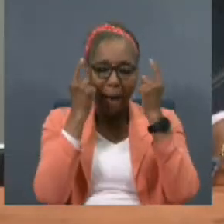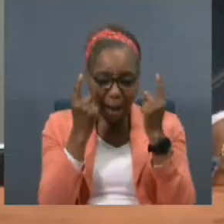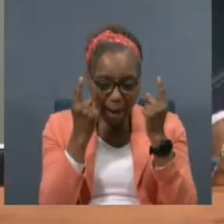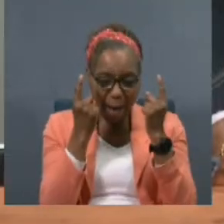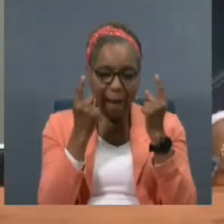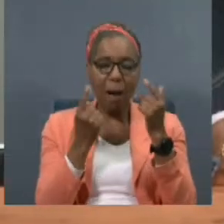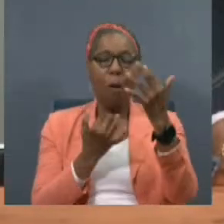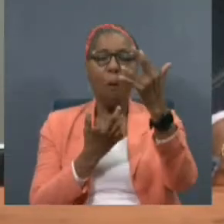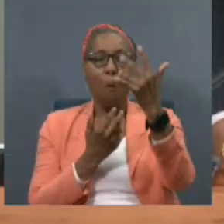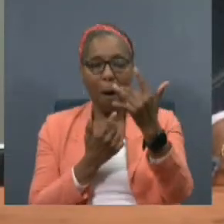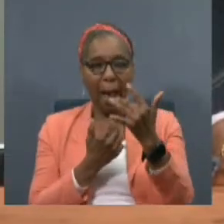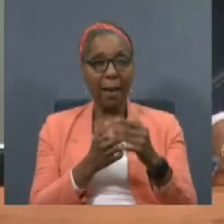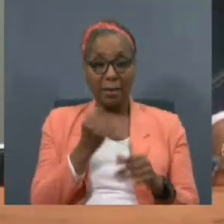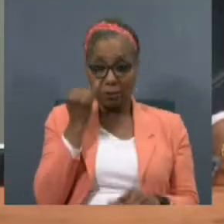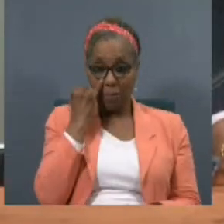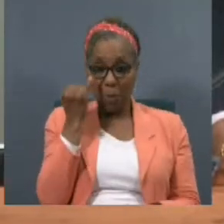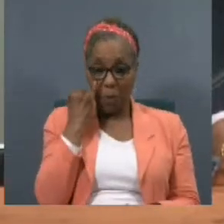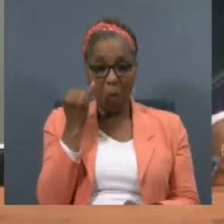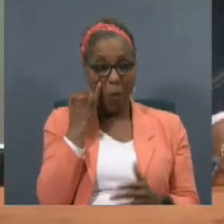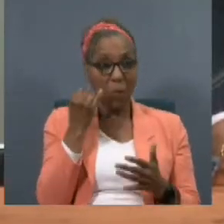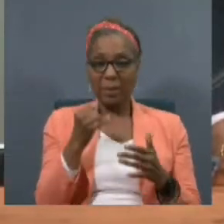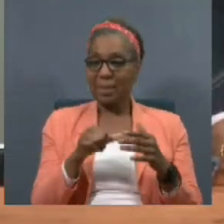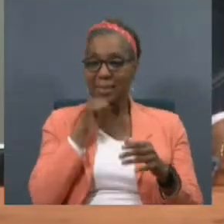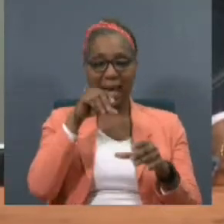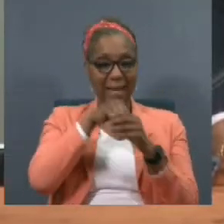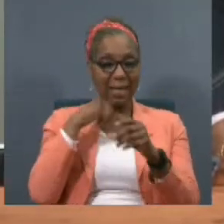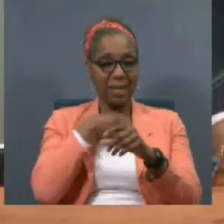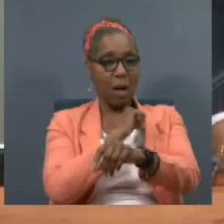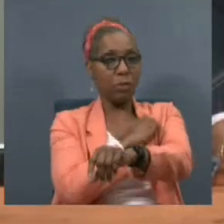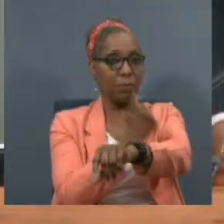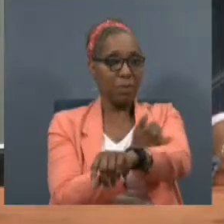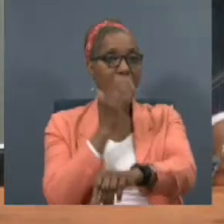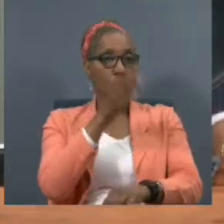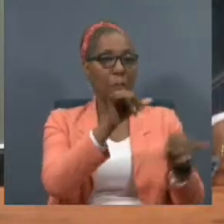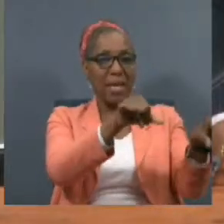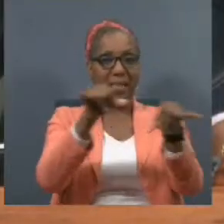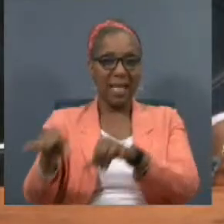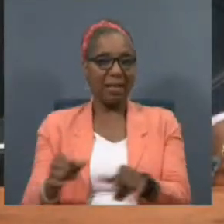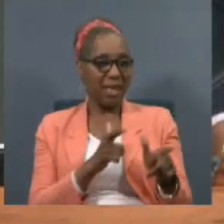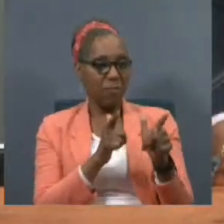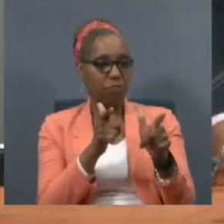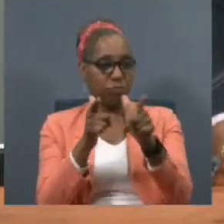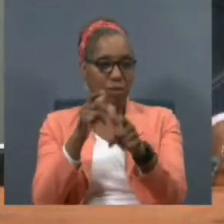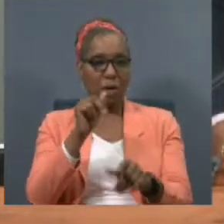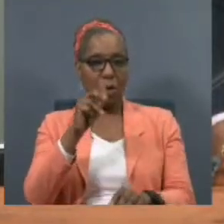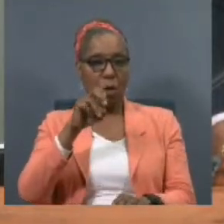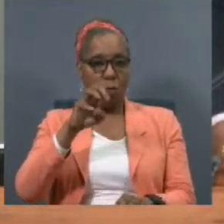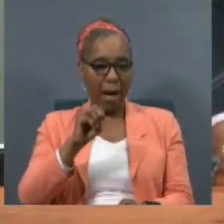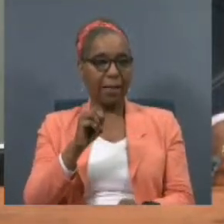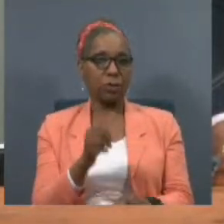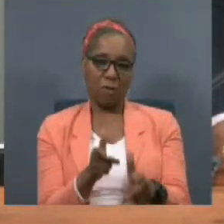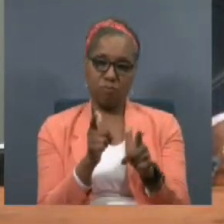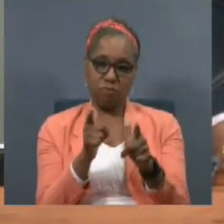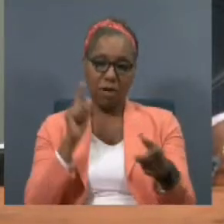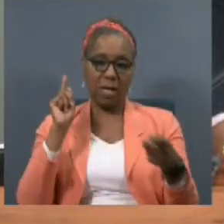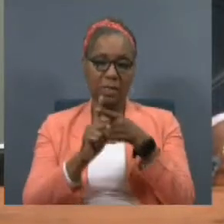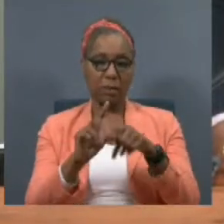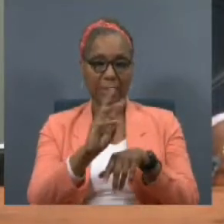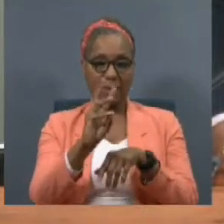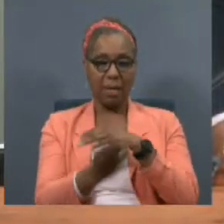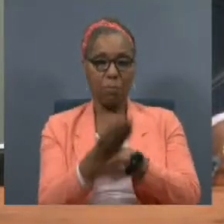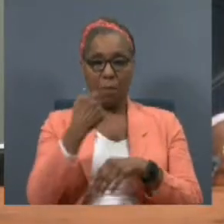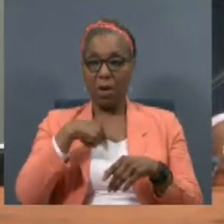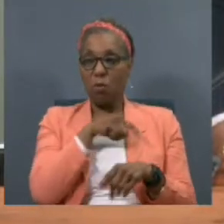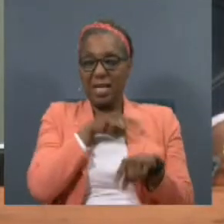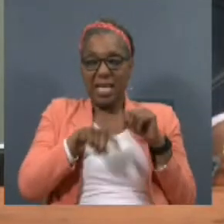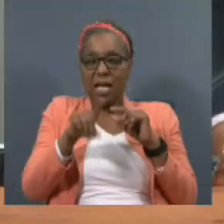wait a minute. If this is outside our jurisdiction, it's going to be just like that gun range. They can shoot till 6 in the morning and we can't